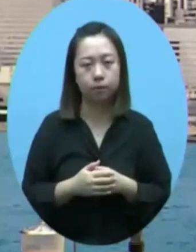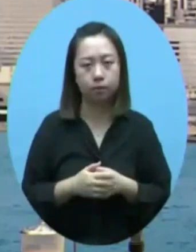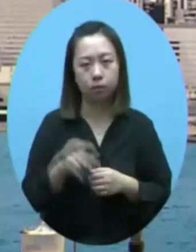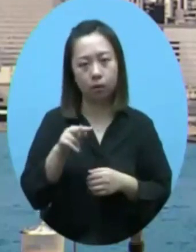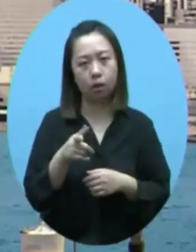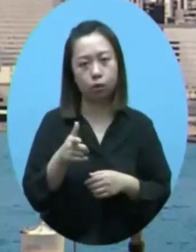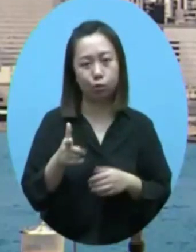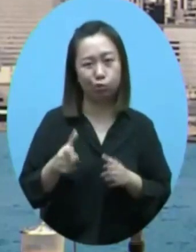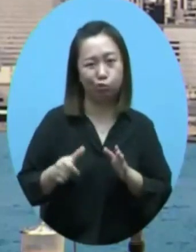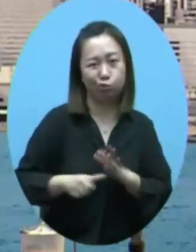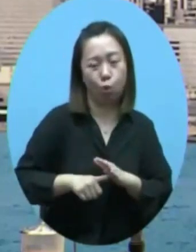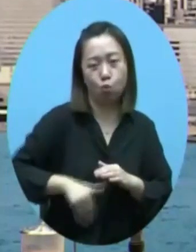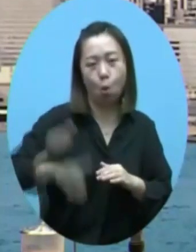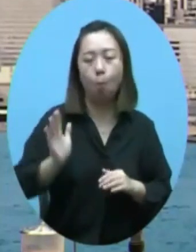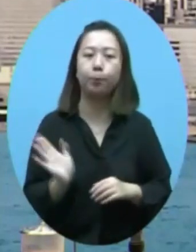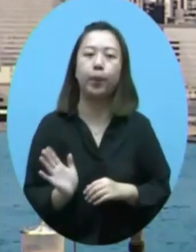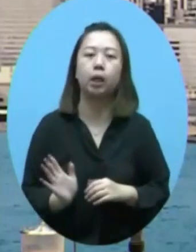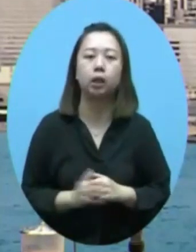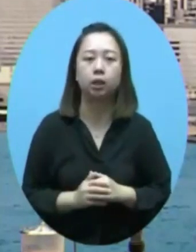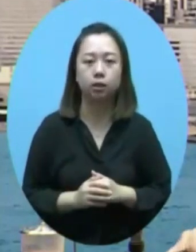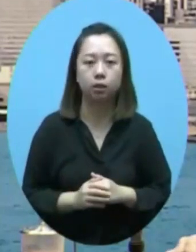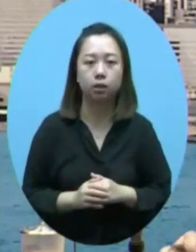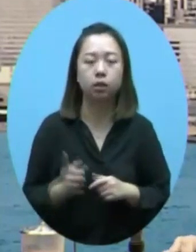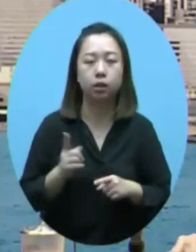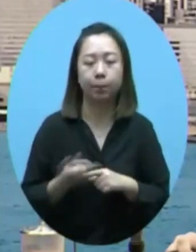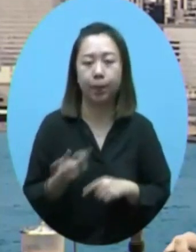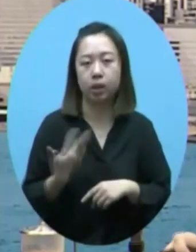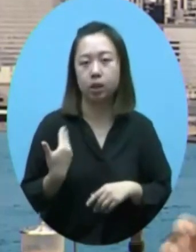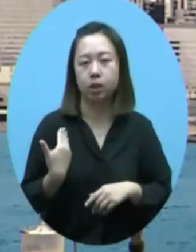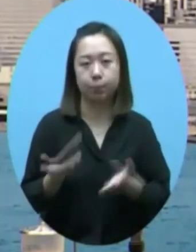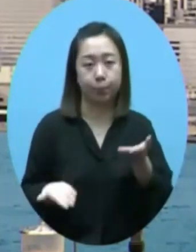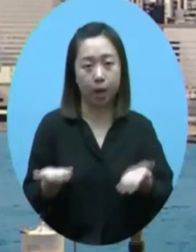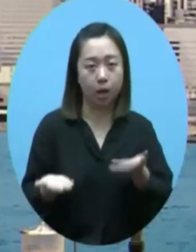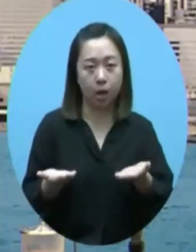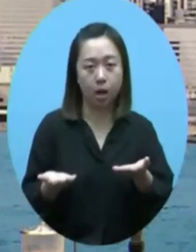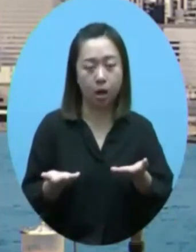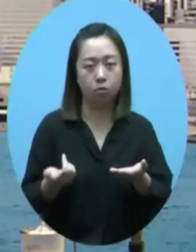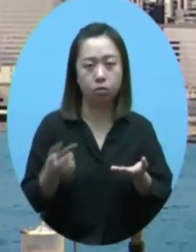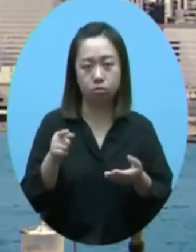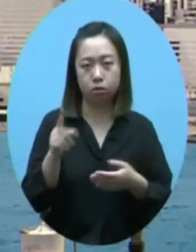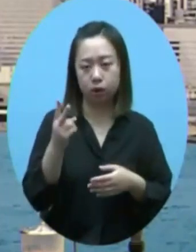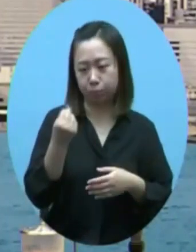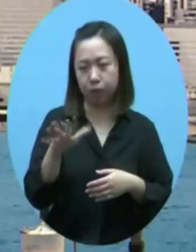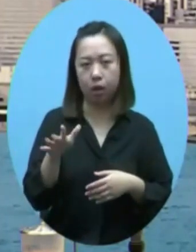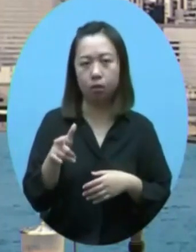was high. So for this particular case, it's not the highest, but compared to our cases early on,